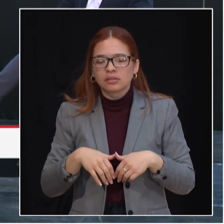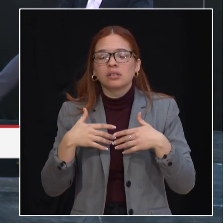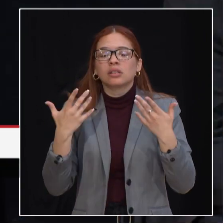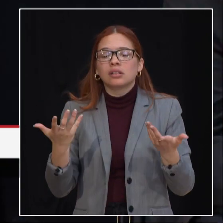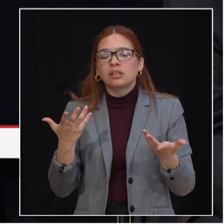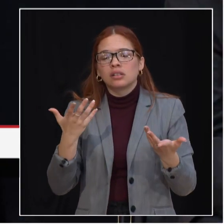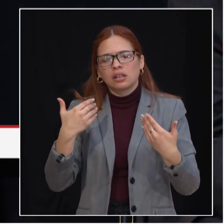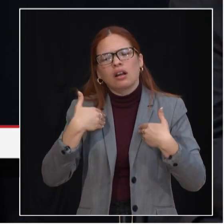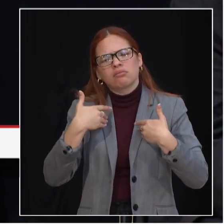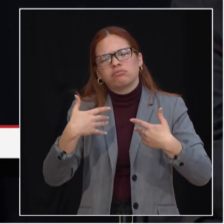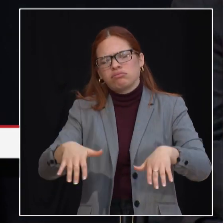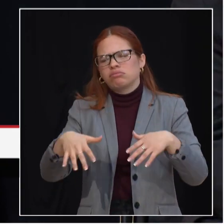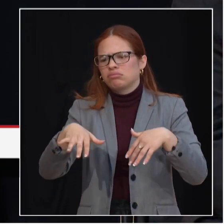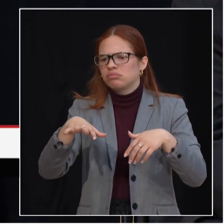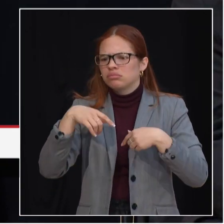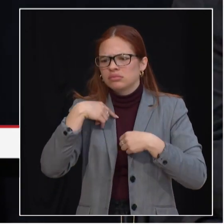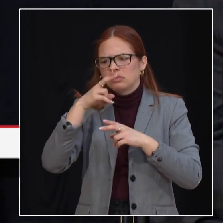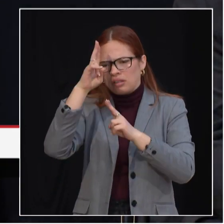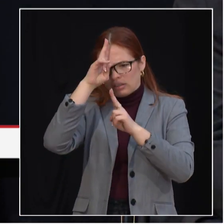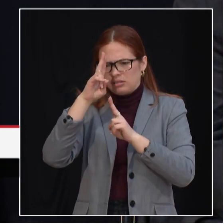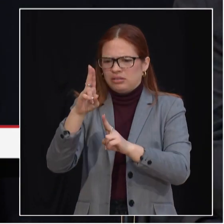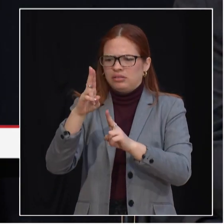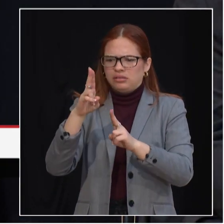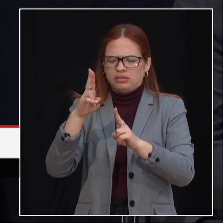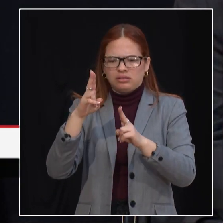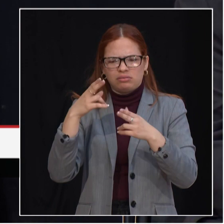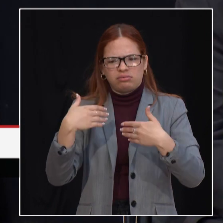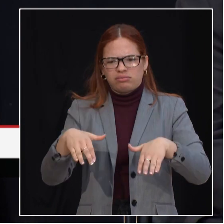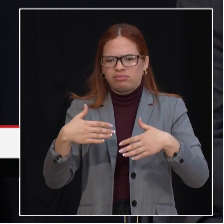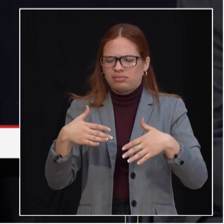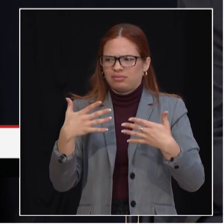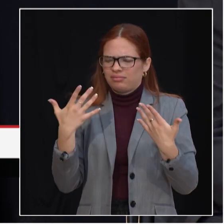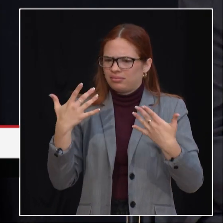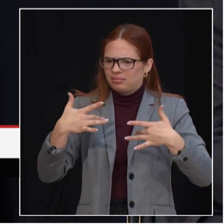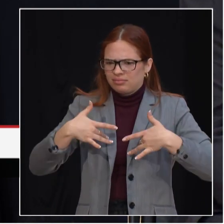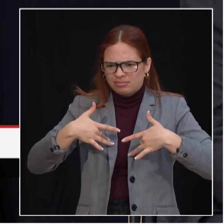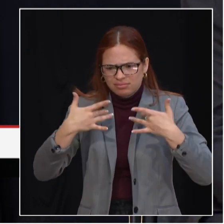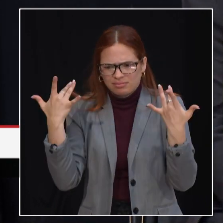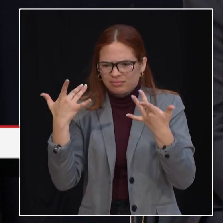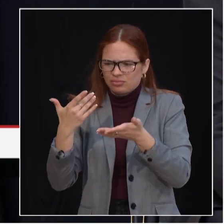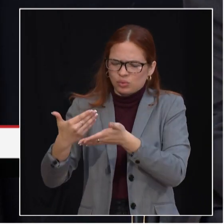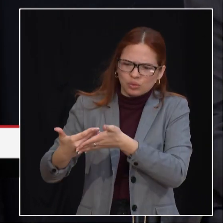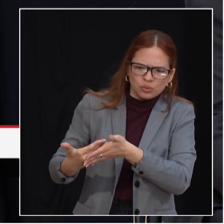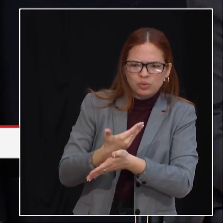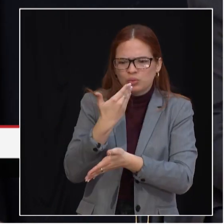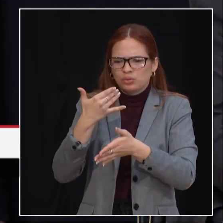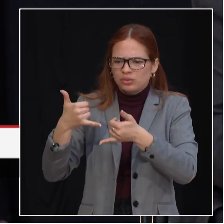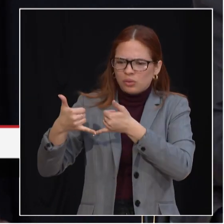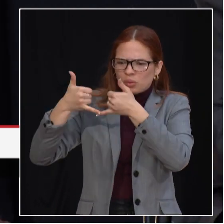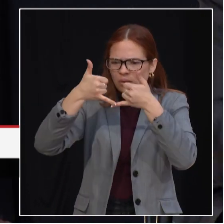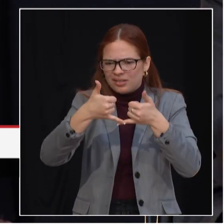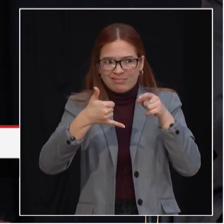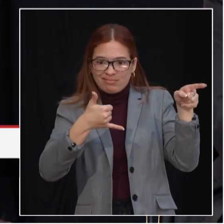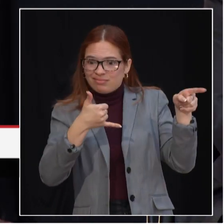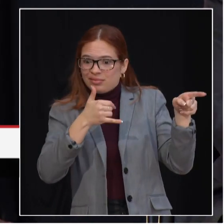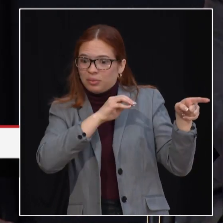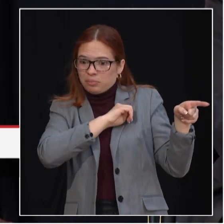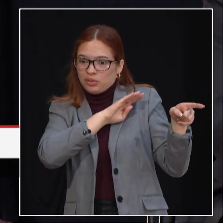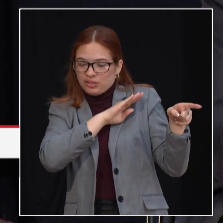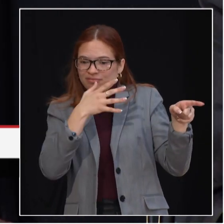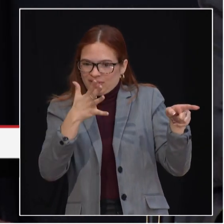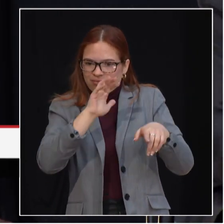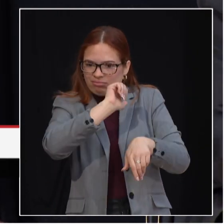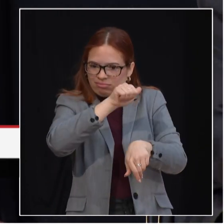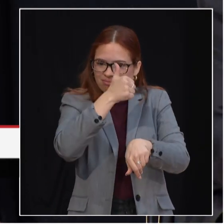and extremely exciting to see a new incentive that the mayor has introduced recently, and it is